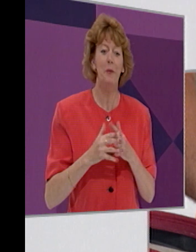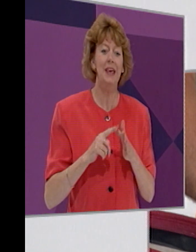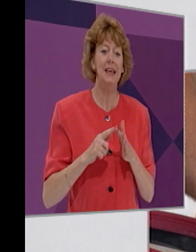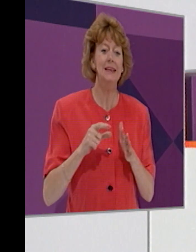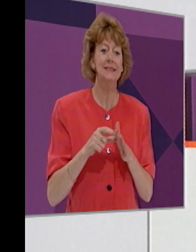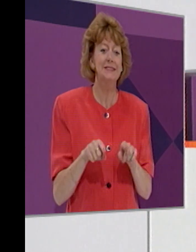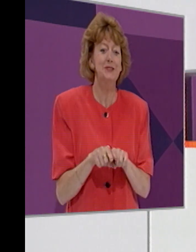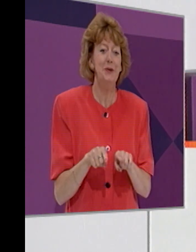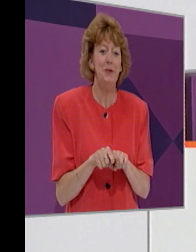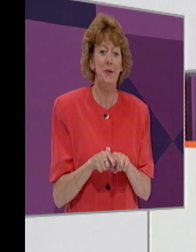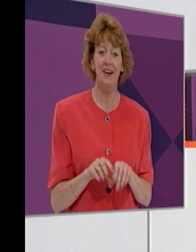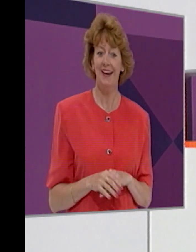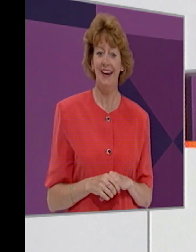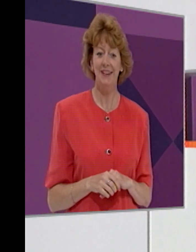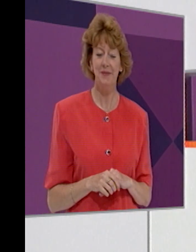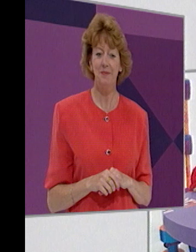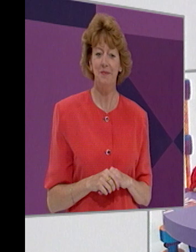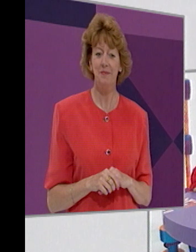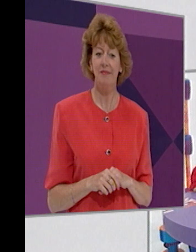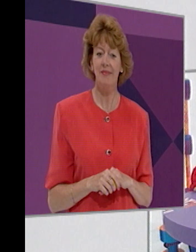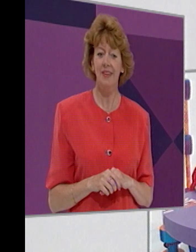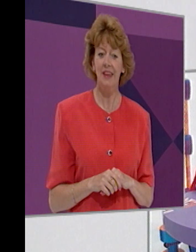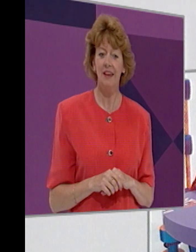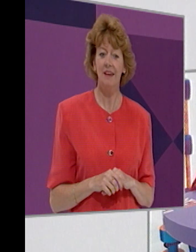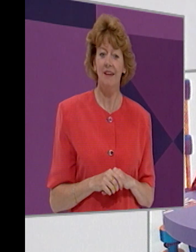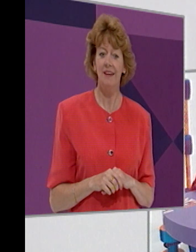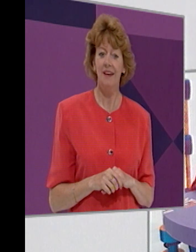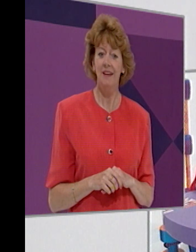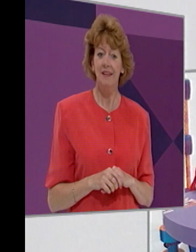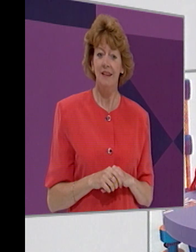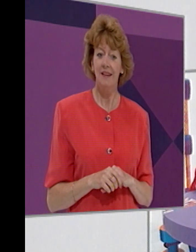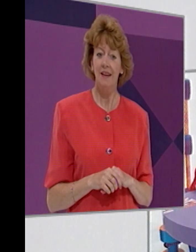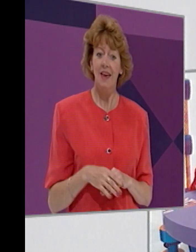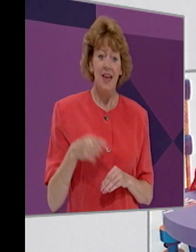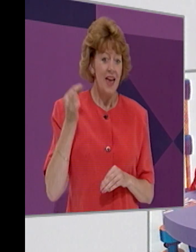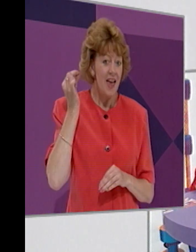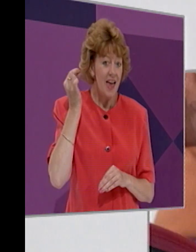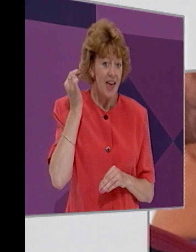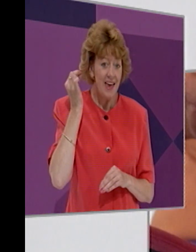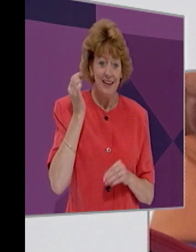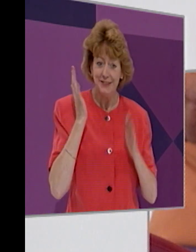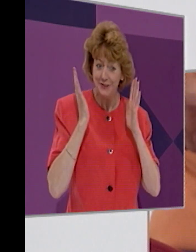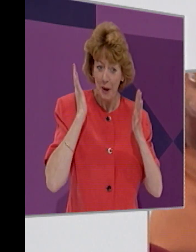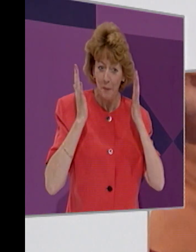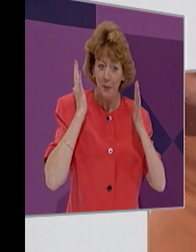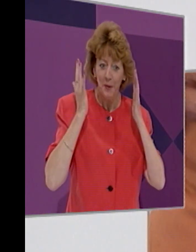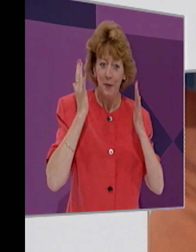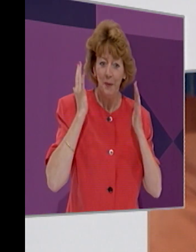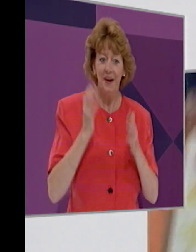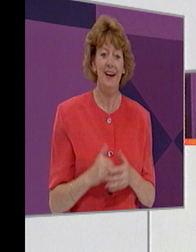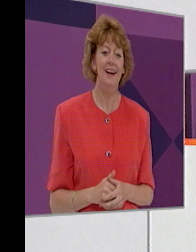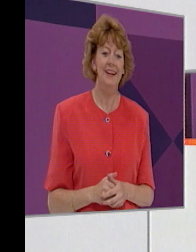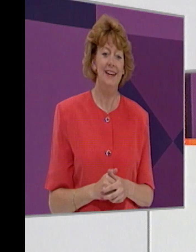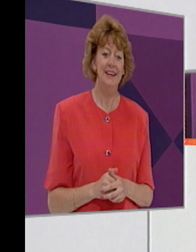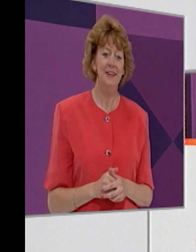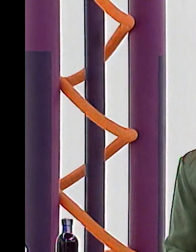by seaweed, Gareth. That's very you, just the thing you need. What have we got here? Seaweed shampoo. I'll need that, of